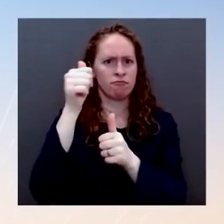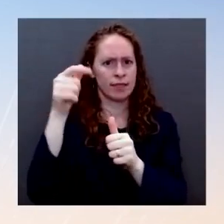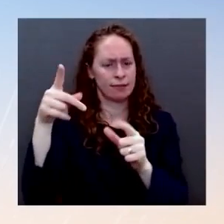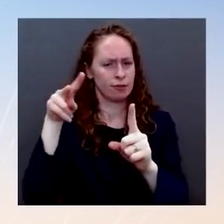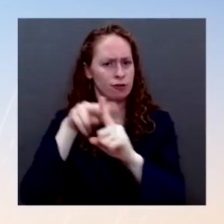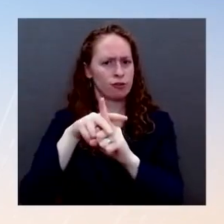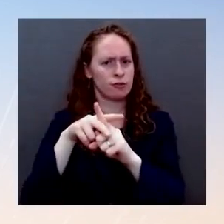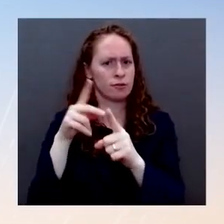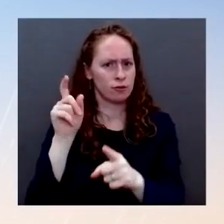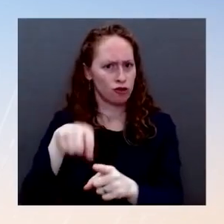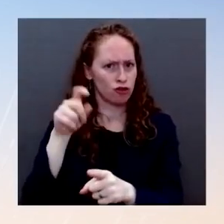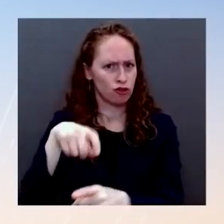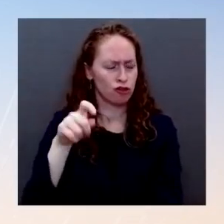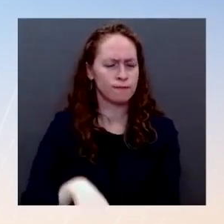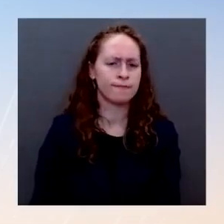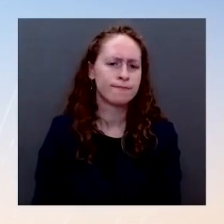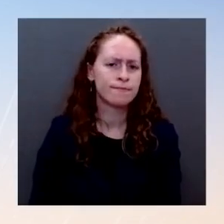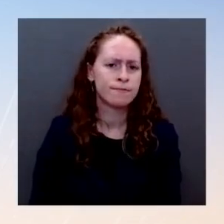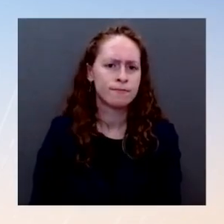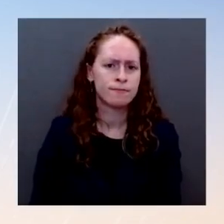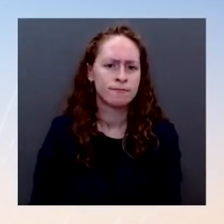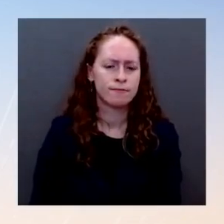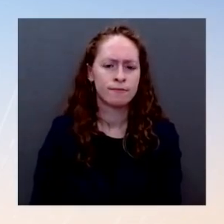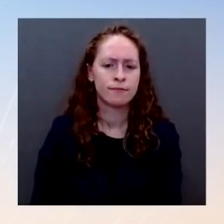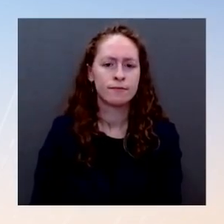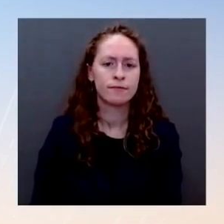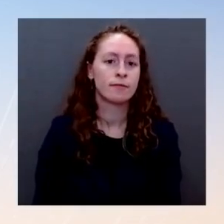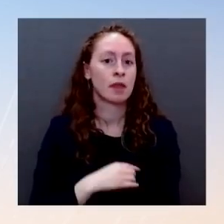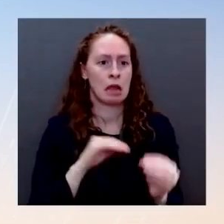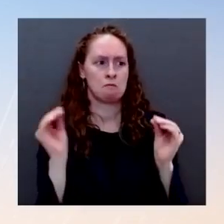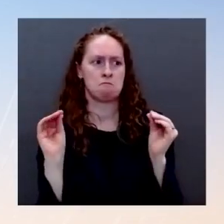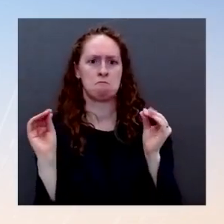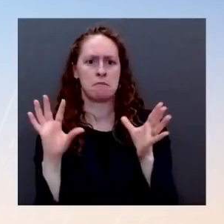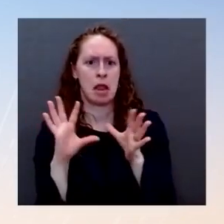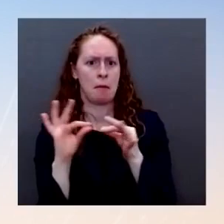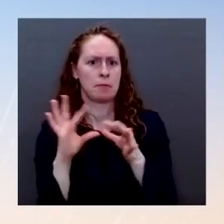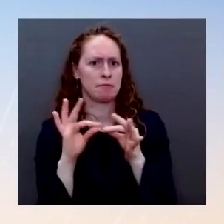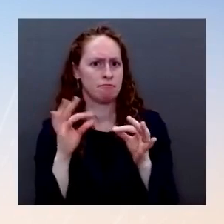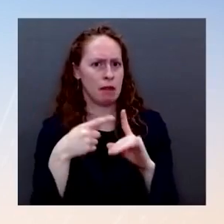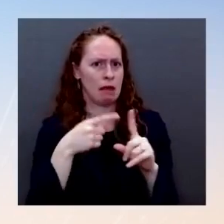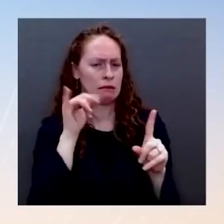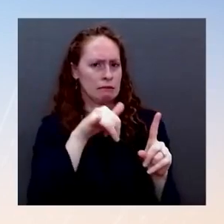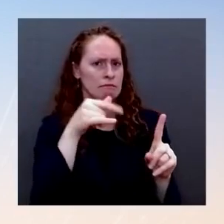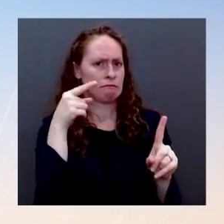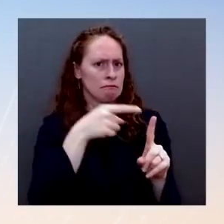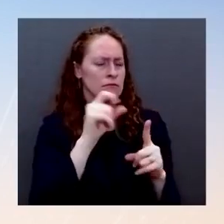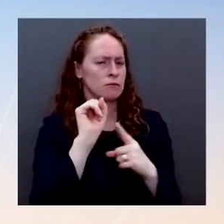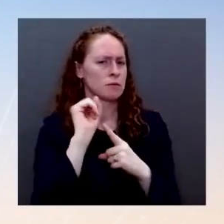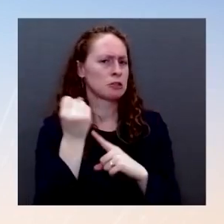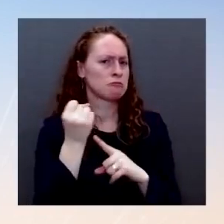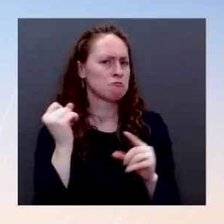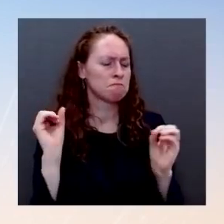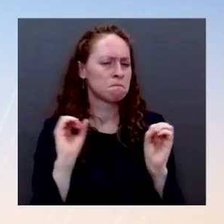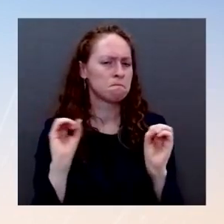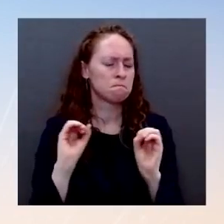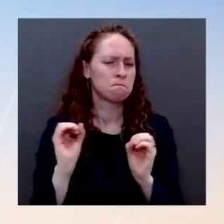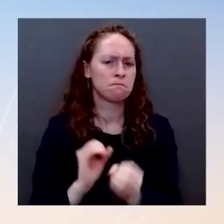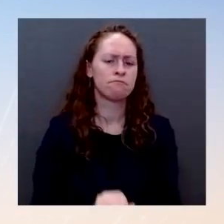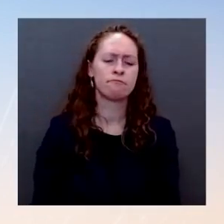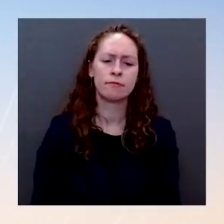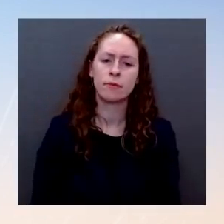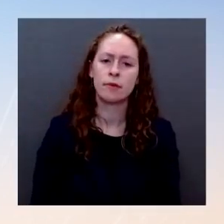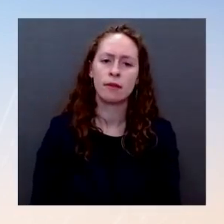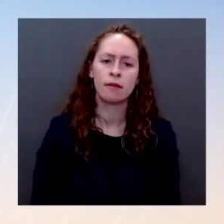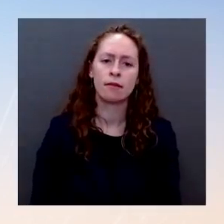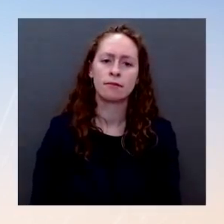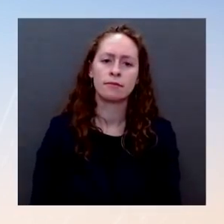would note that he has his own politics and his own audience that he speaks to, just as many country leaders in other countries do. But right